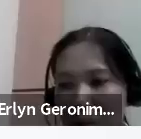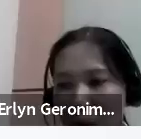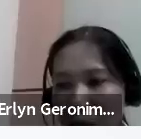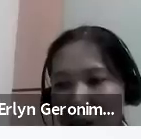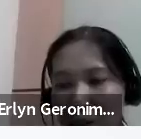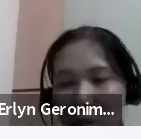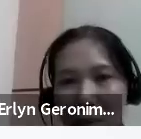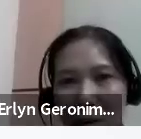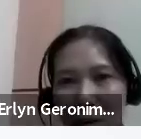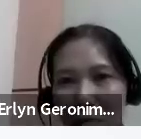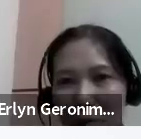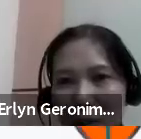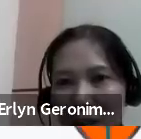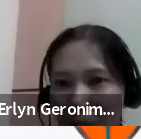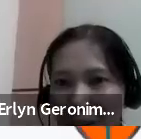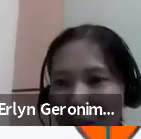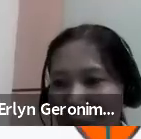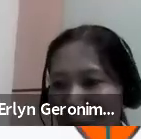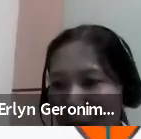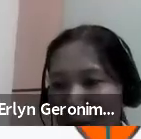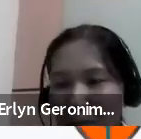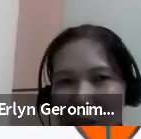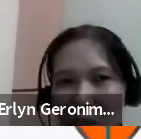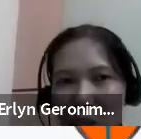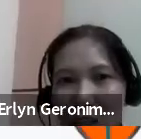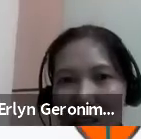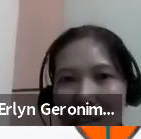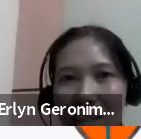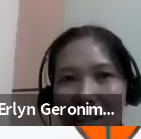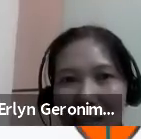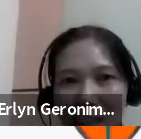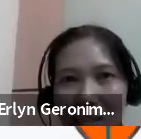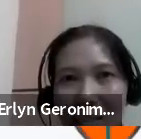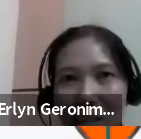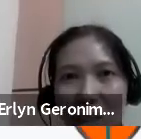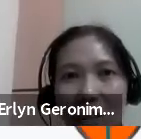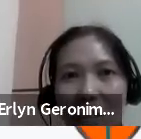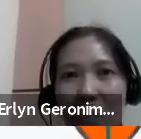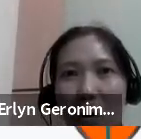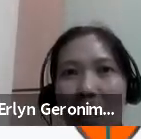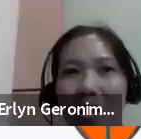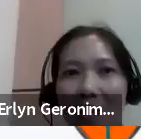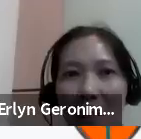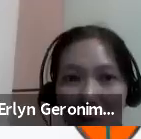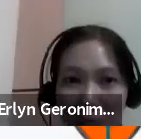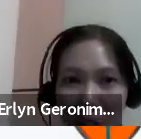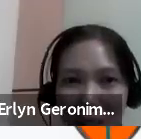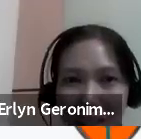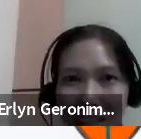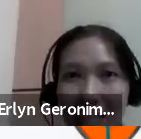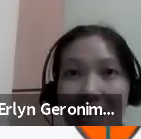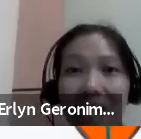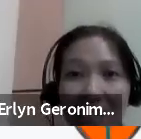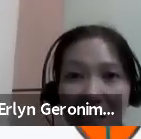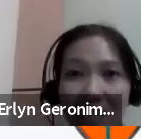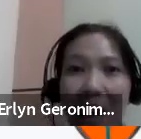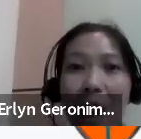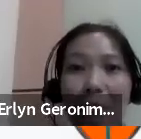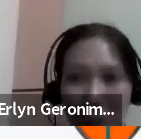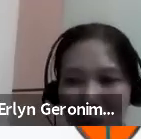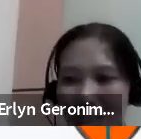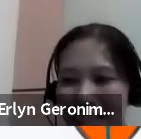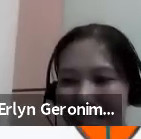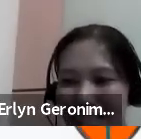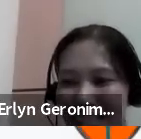Thank you very much, Dean Romero, for the very inspiring message. Indeed, teaching is more than a profession, it is